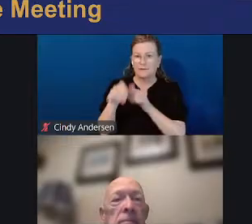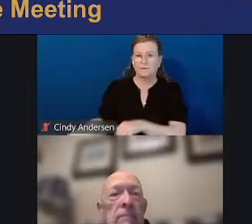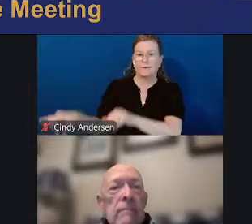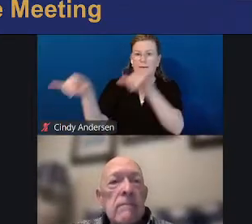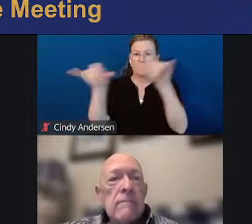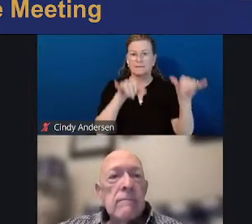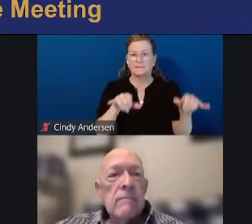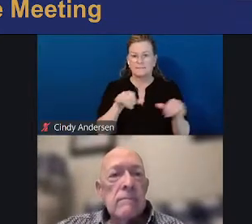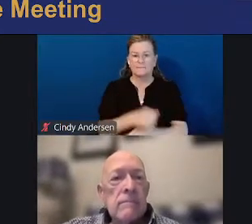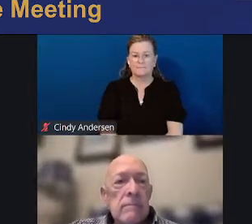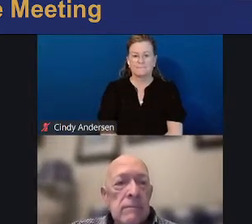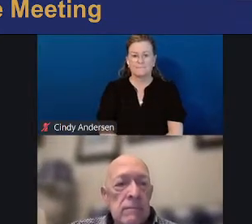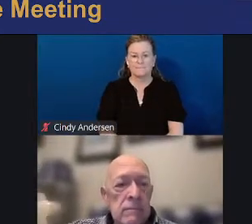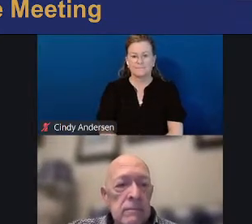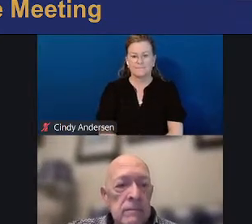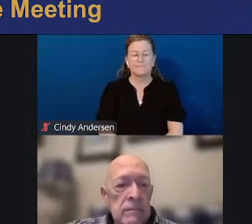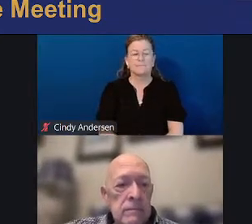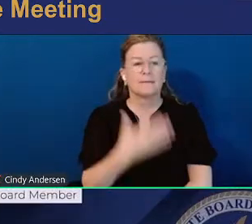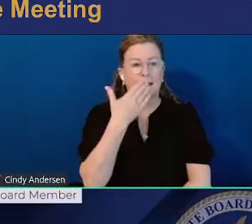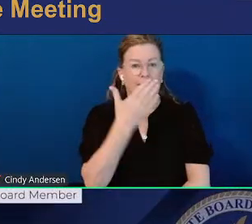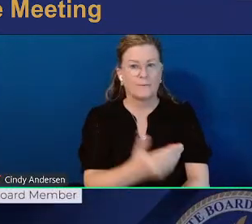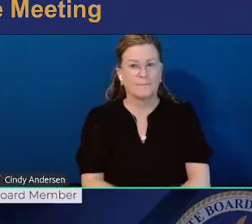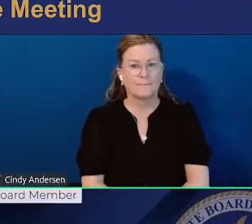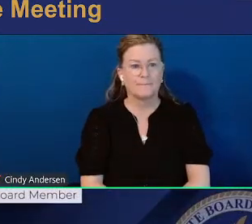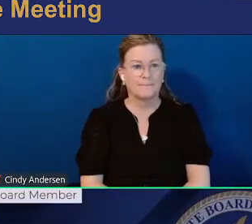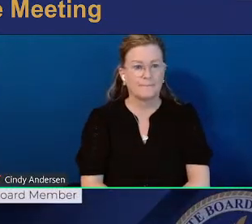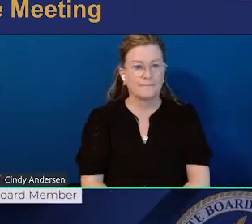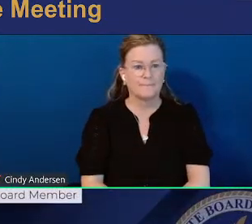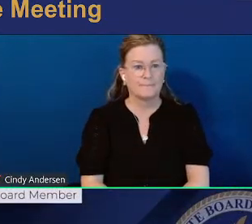unanimously. Thank you.